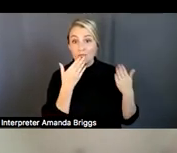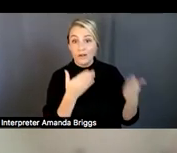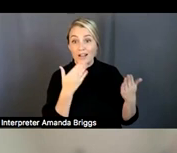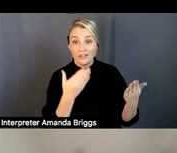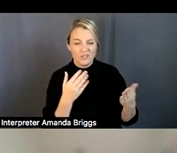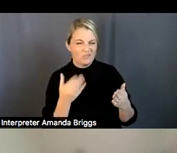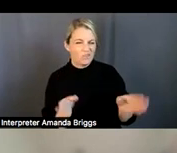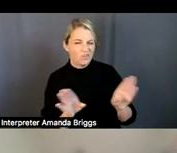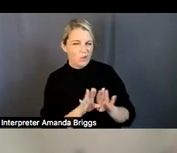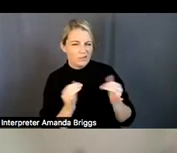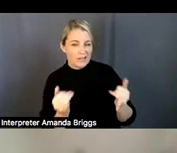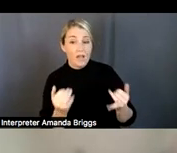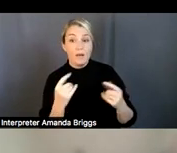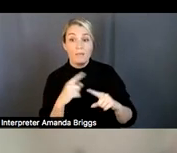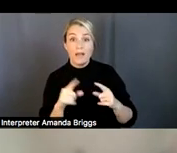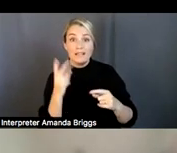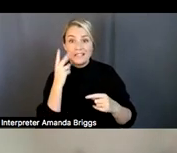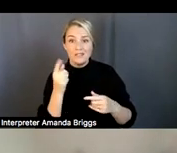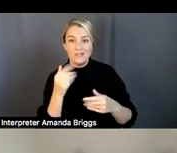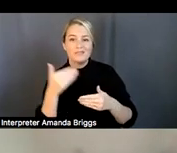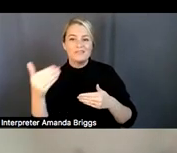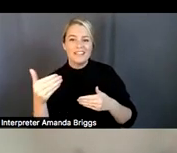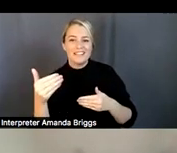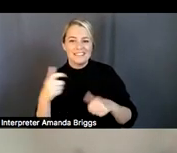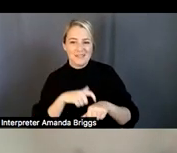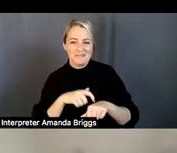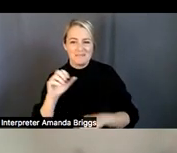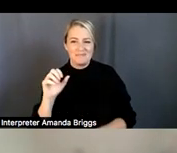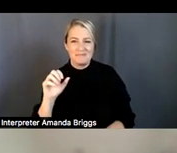week or the 26th, sorry.